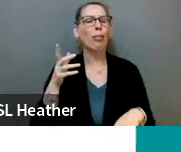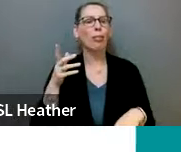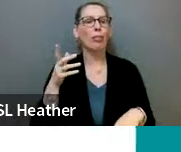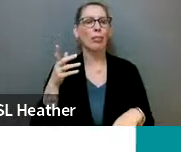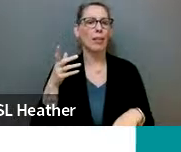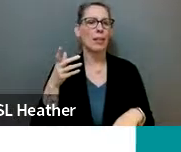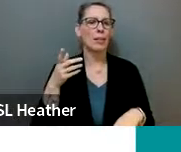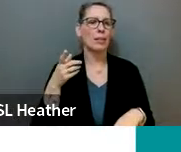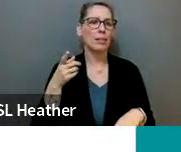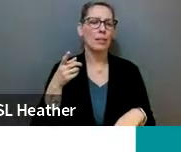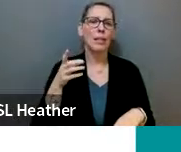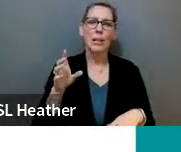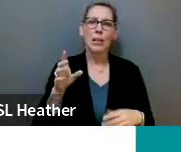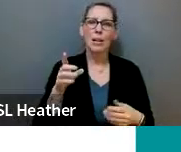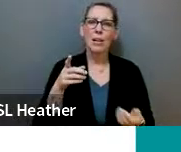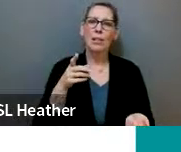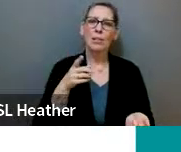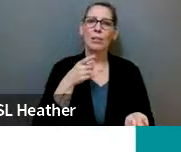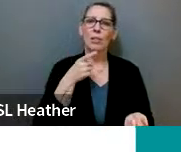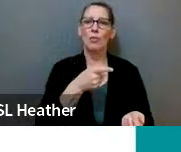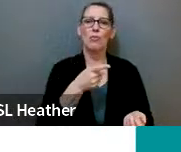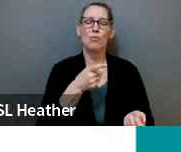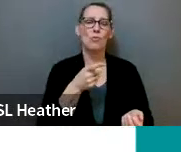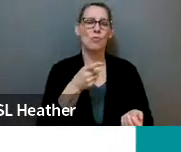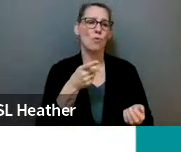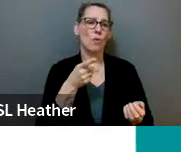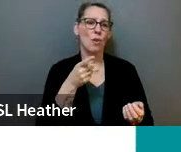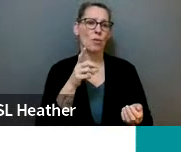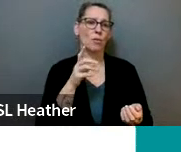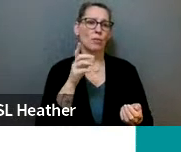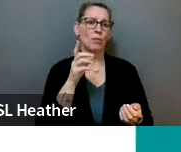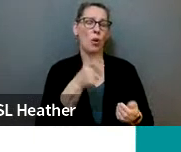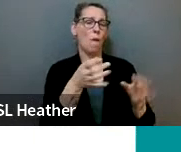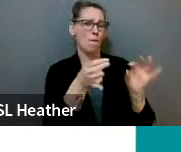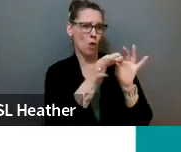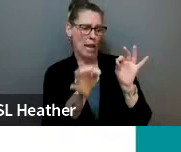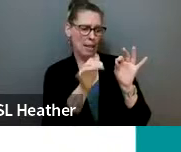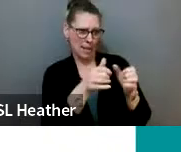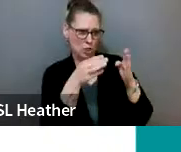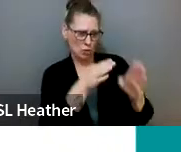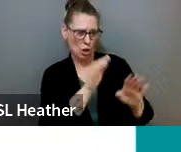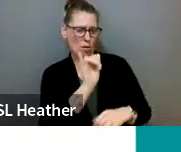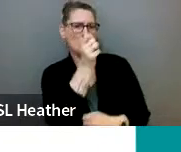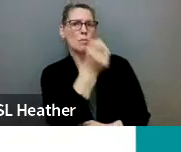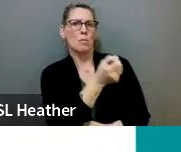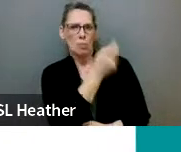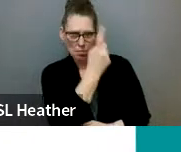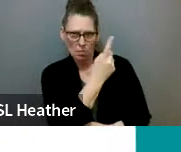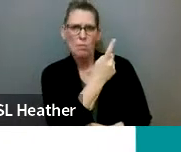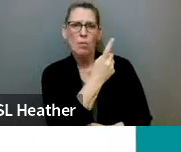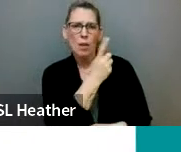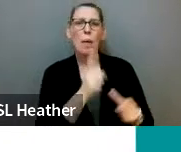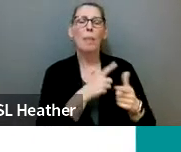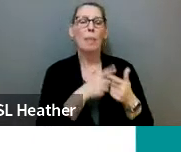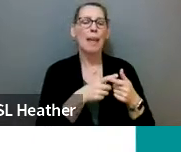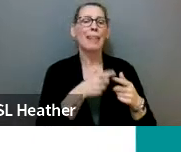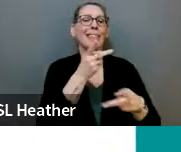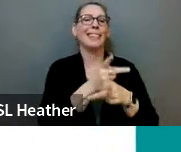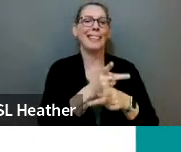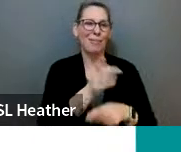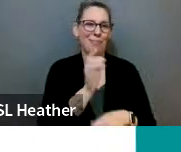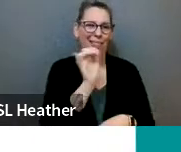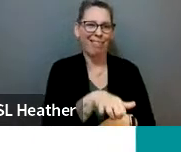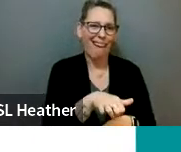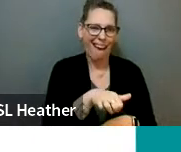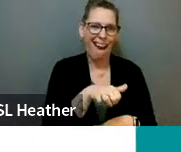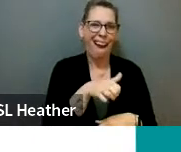you phrase something this way, it really helps me understand, and making sure that in future content, we keep that same cadence or that